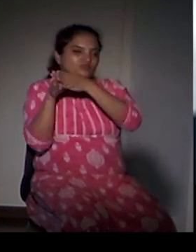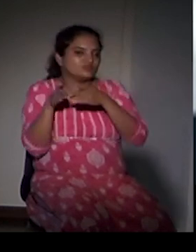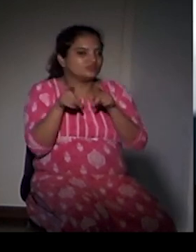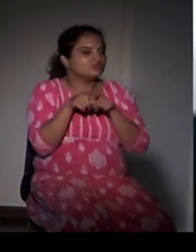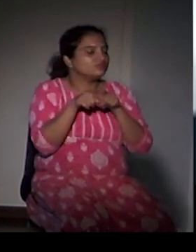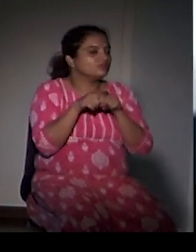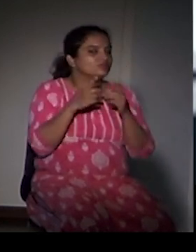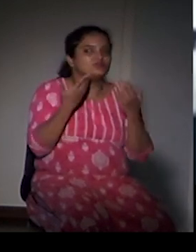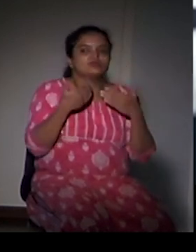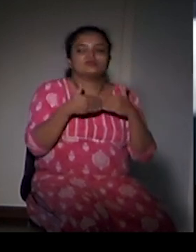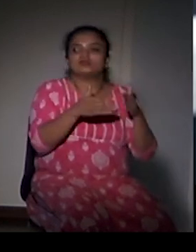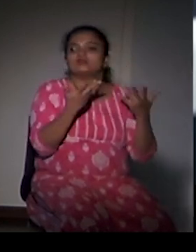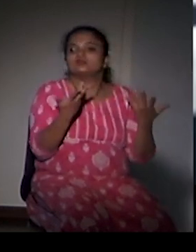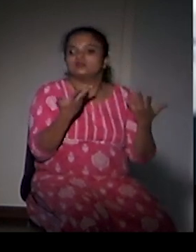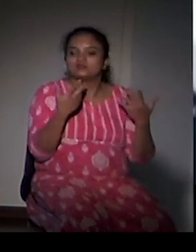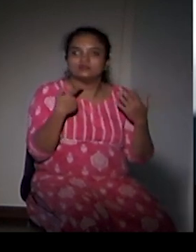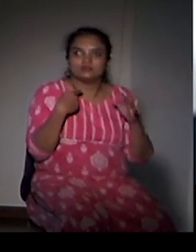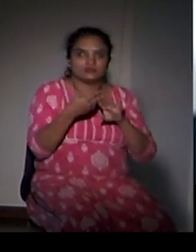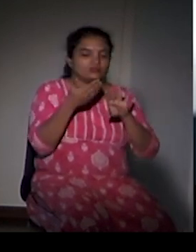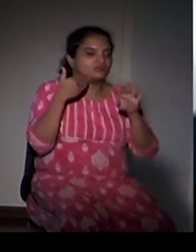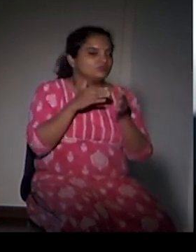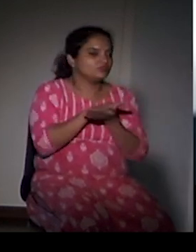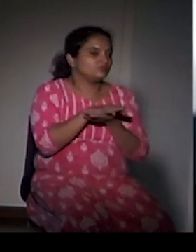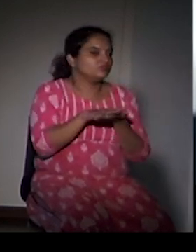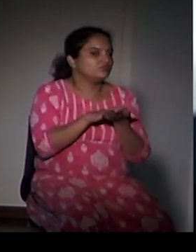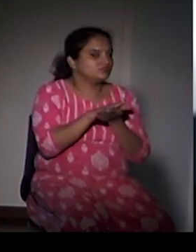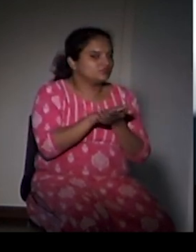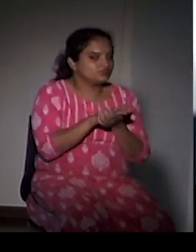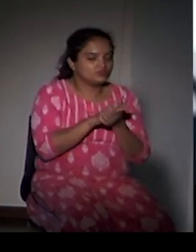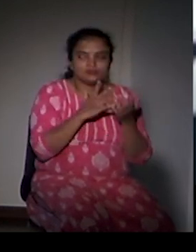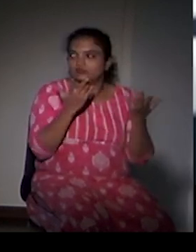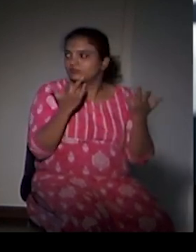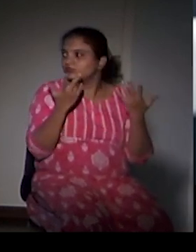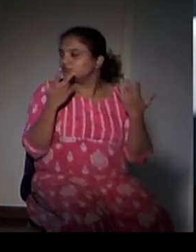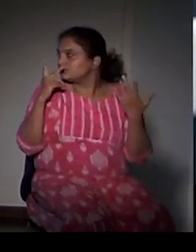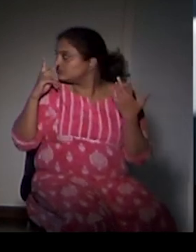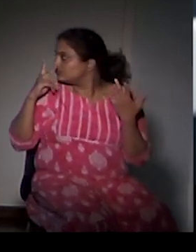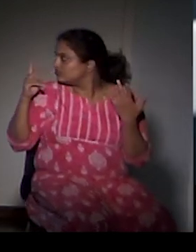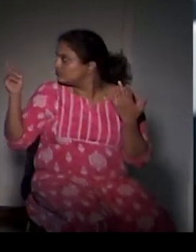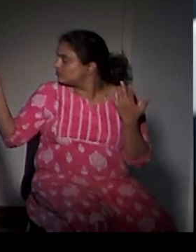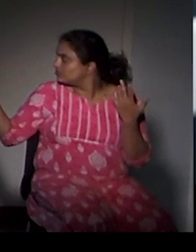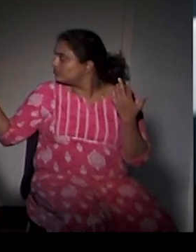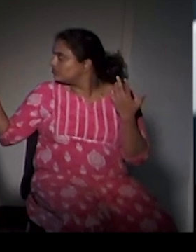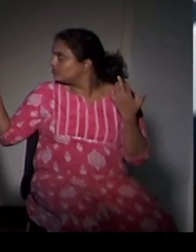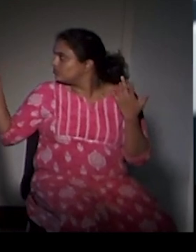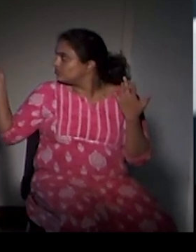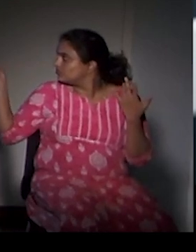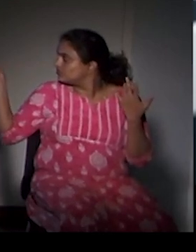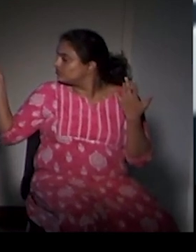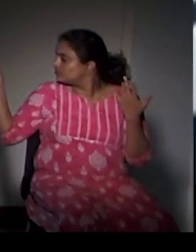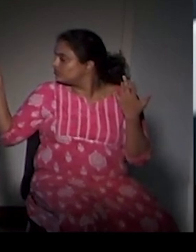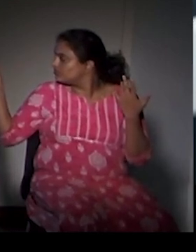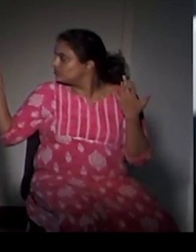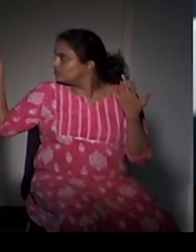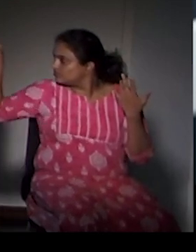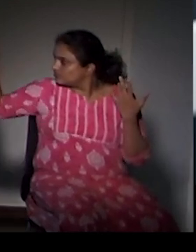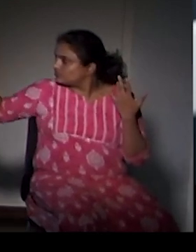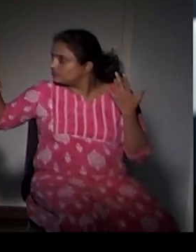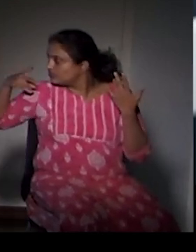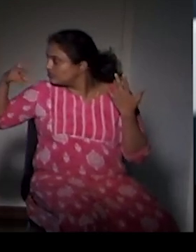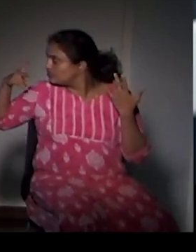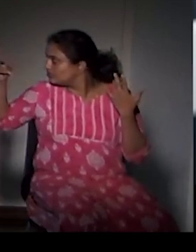ablution niche behind this pavilion. And also you can see at the bottom just the remains of a